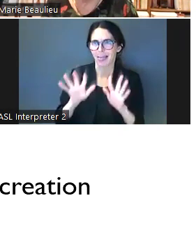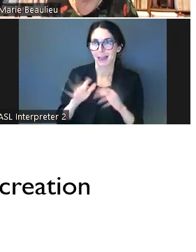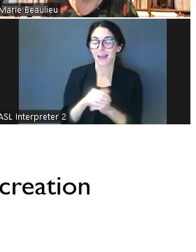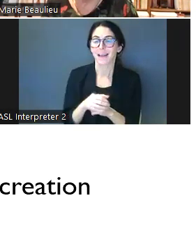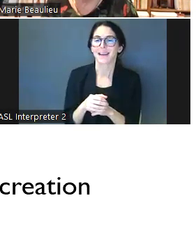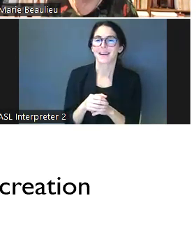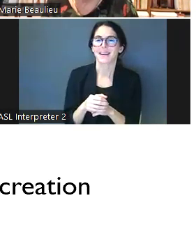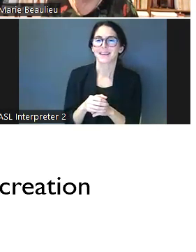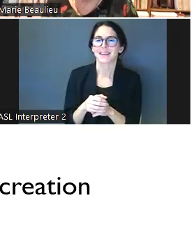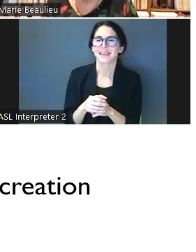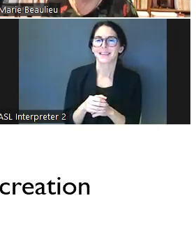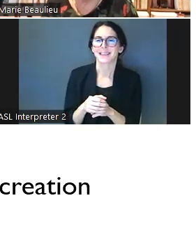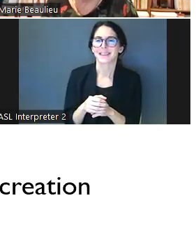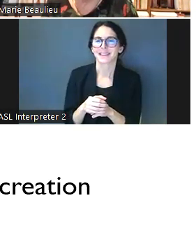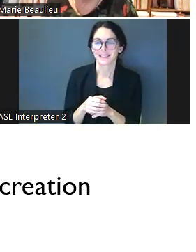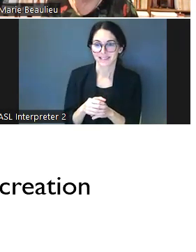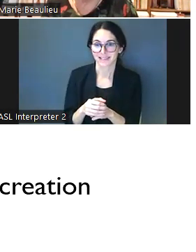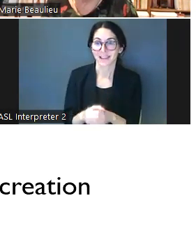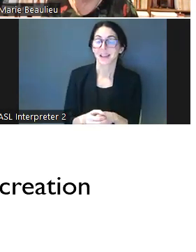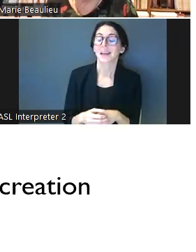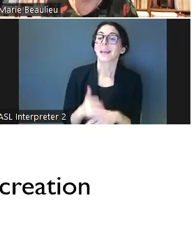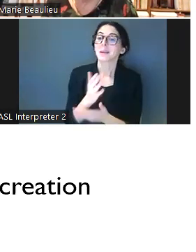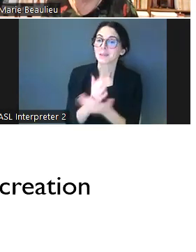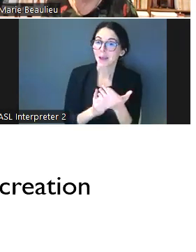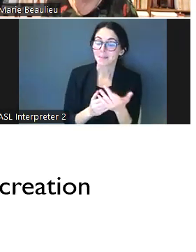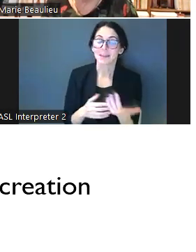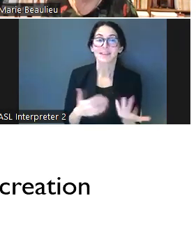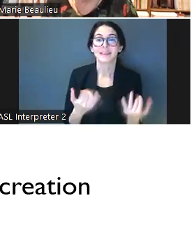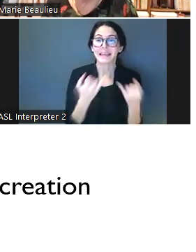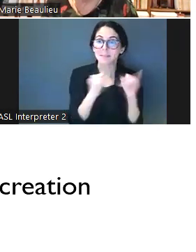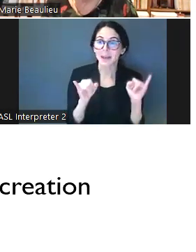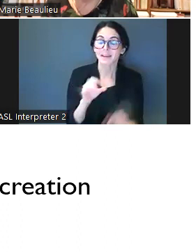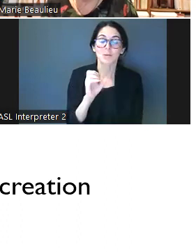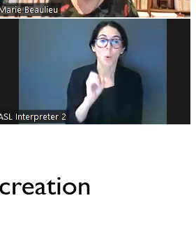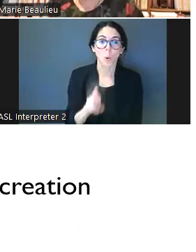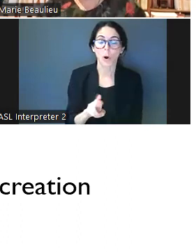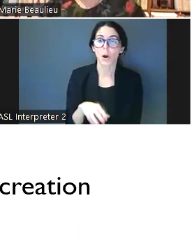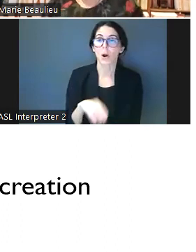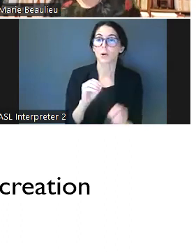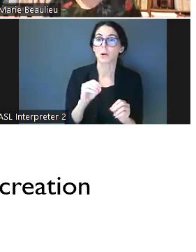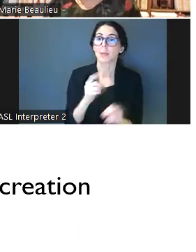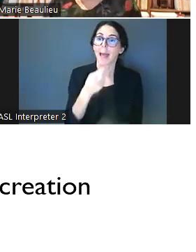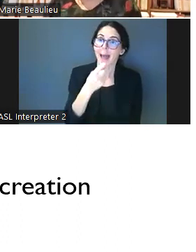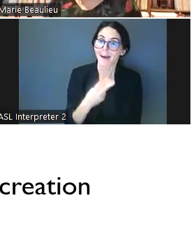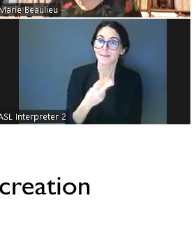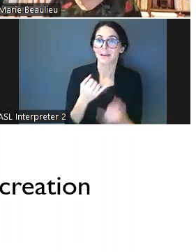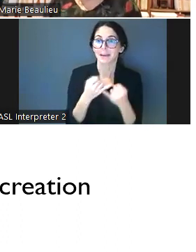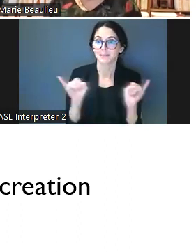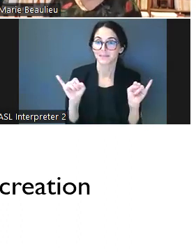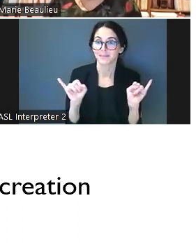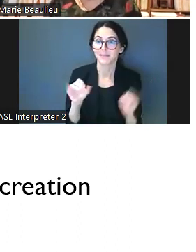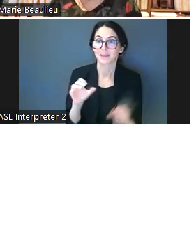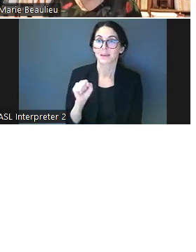residences for independent and semi-independent older adults. So no one had a severe neurocognitive impairment in